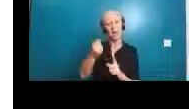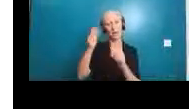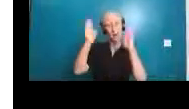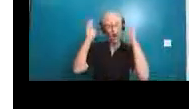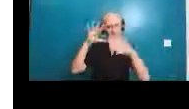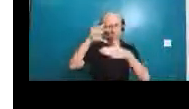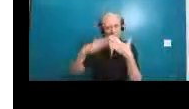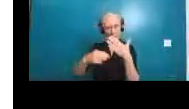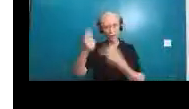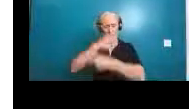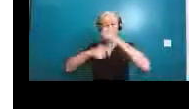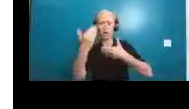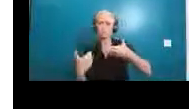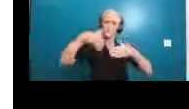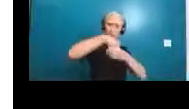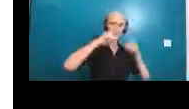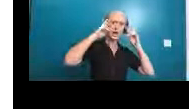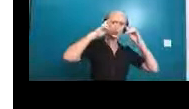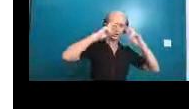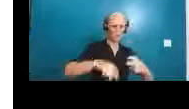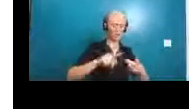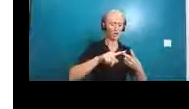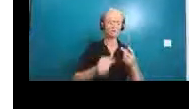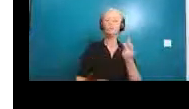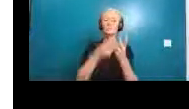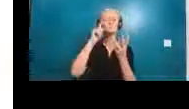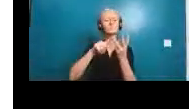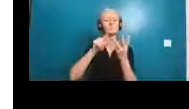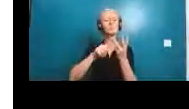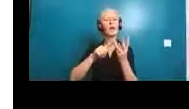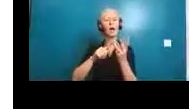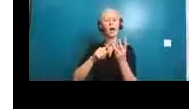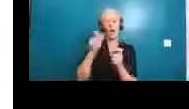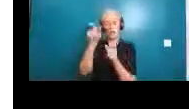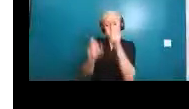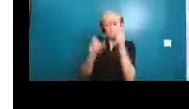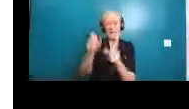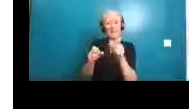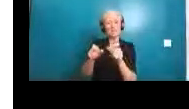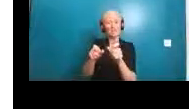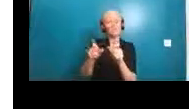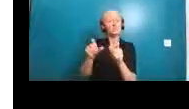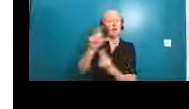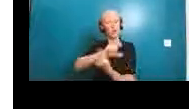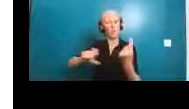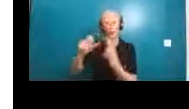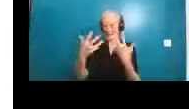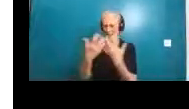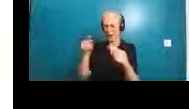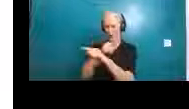in research? And finally, I'll touch upon what can the patient community do to help accelerate progress.